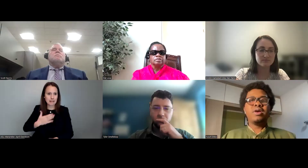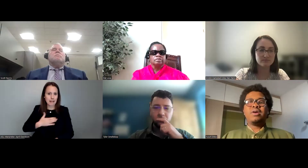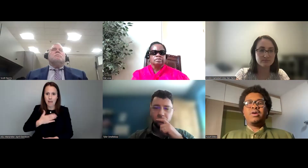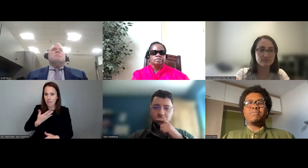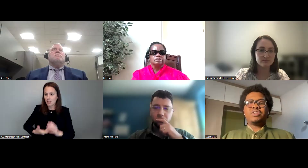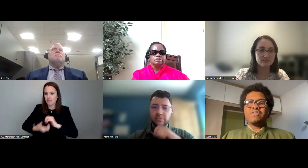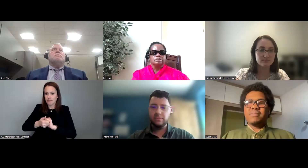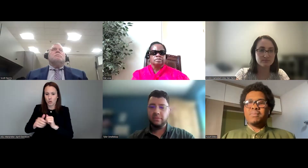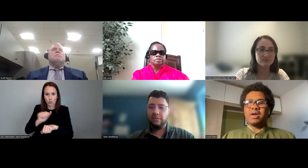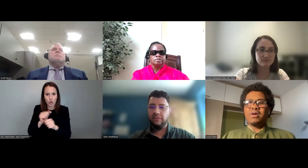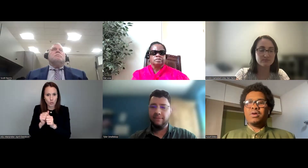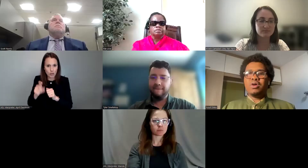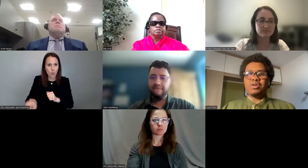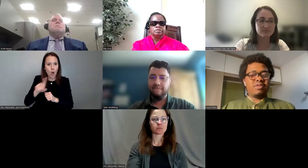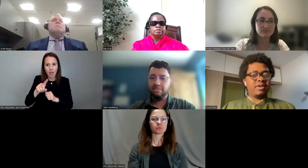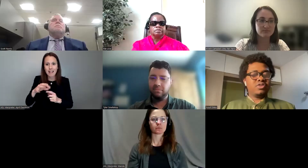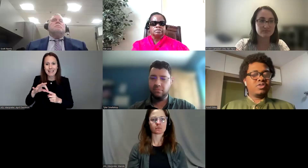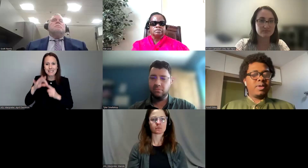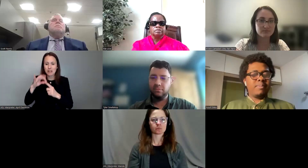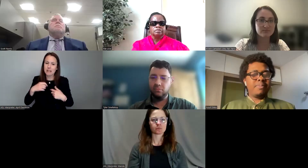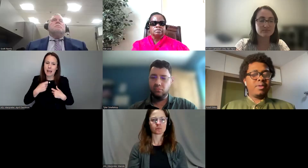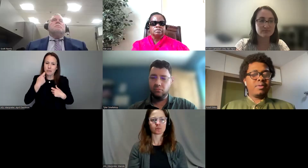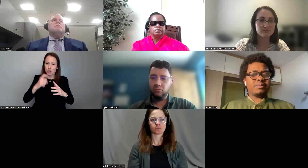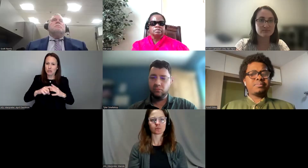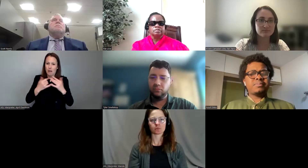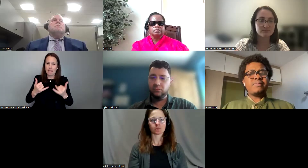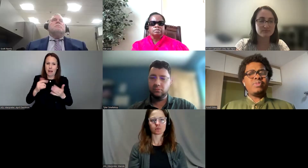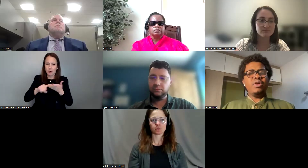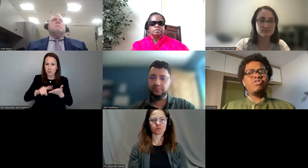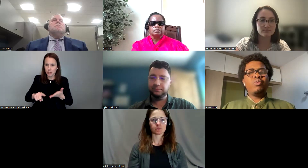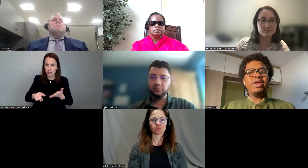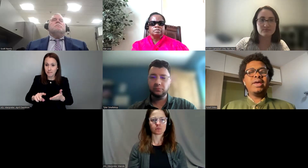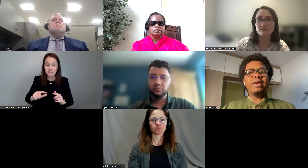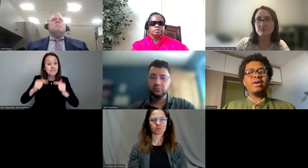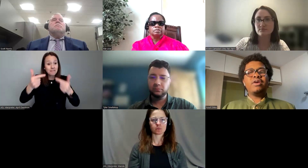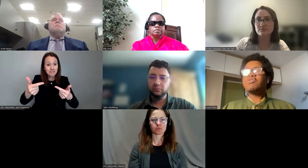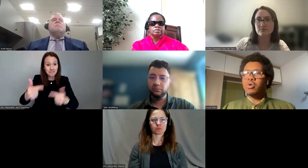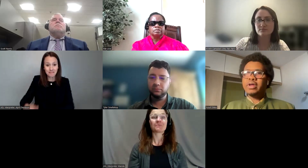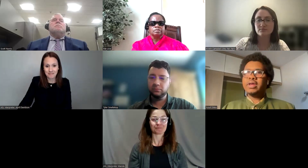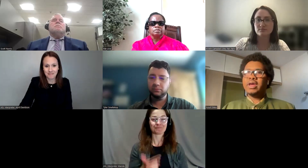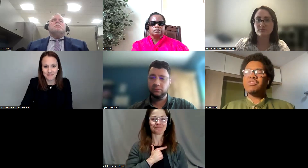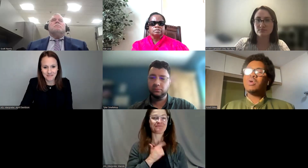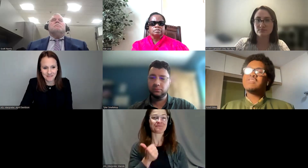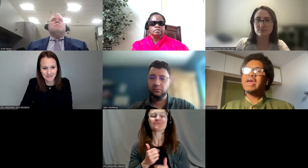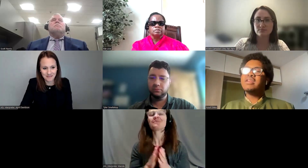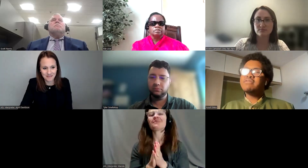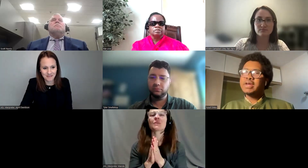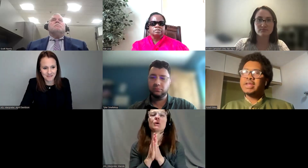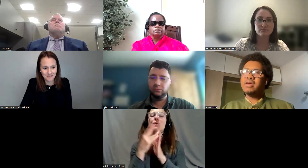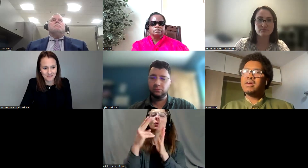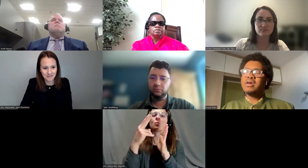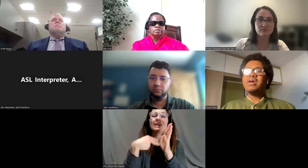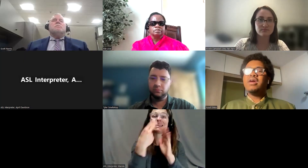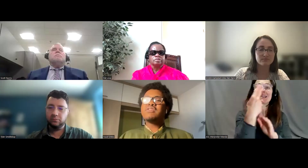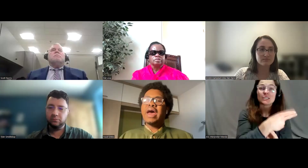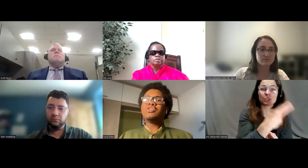anyone, especially as I'm in my early stages. So reading historically as well as